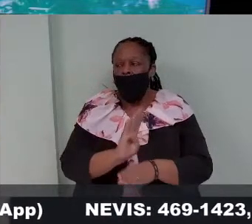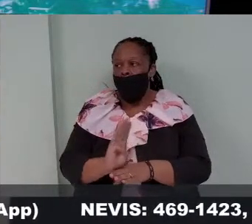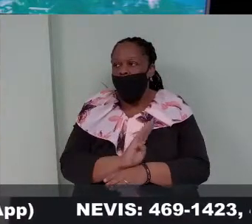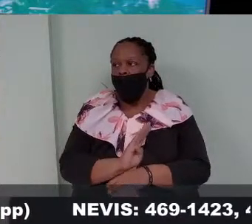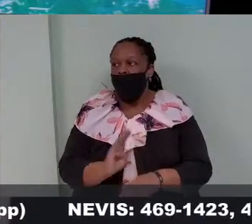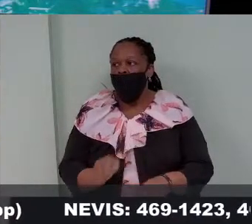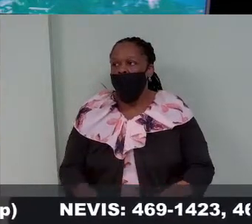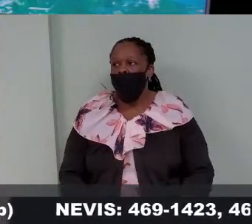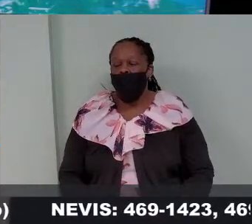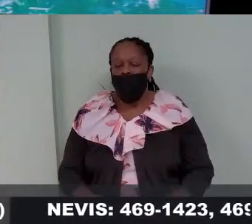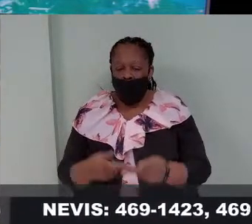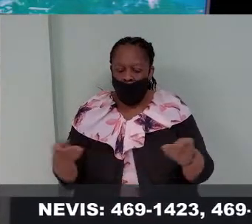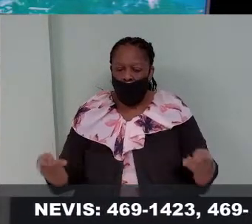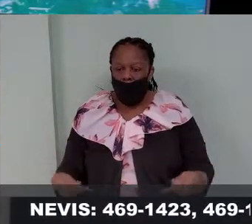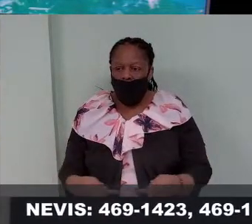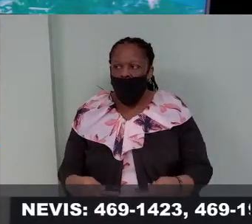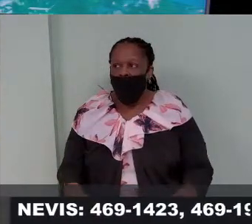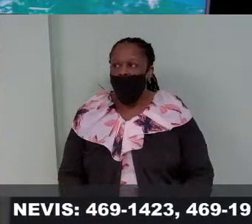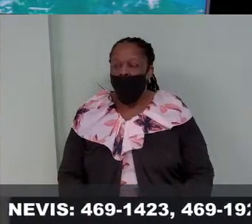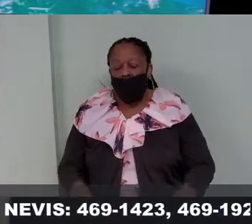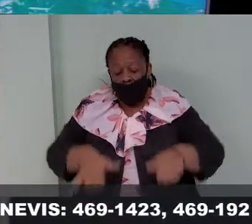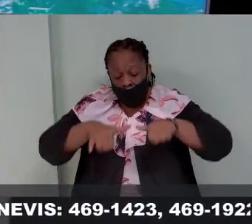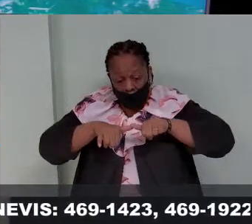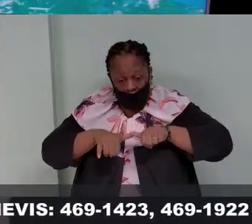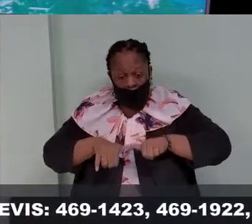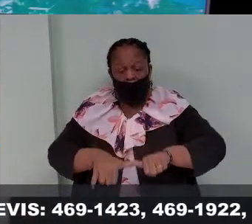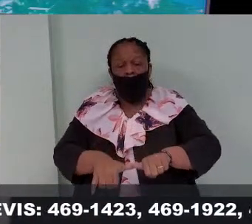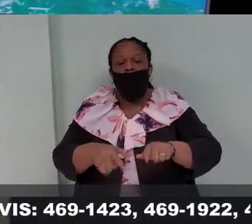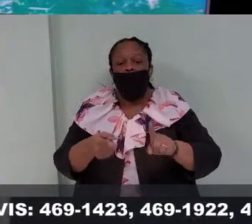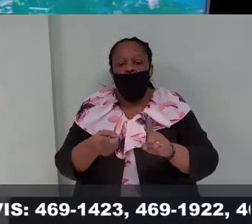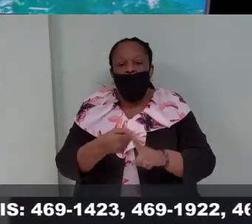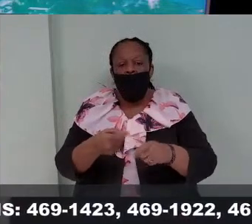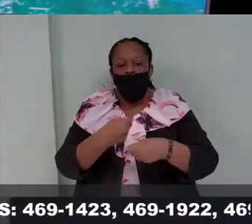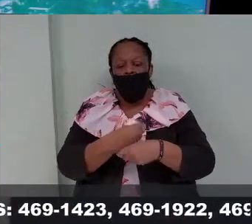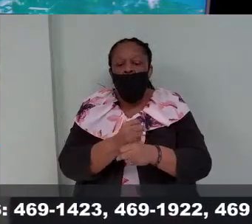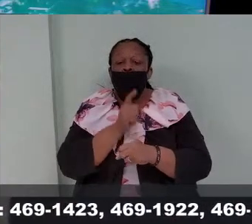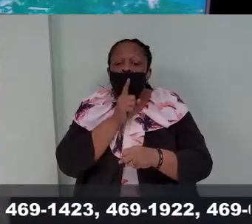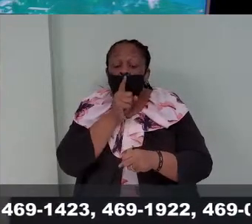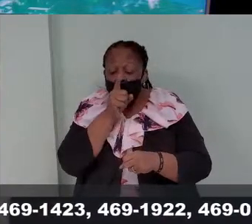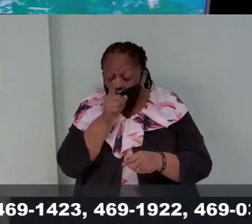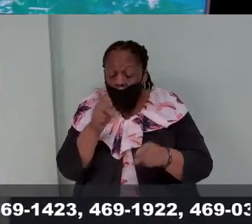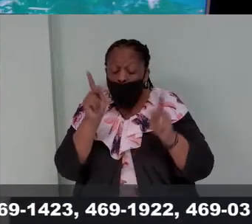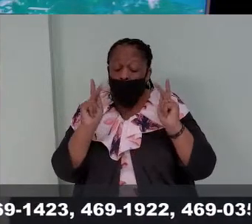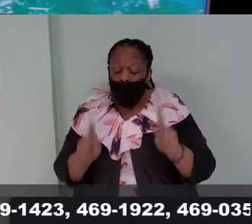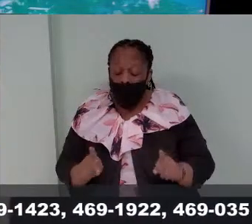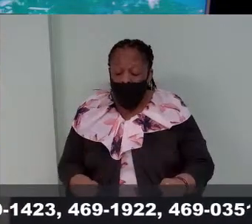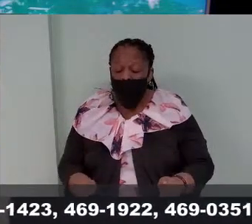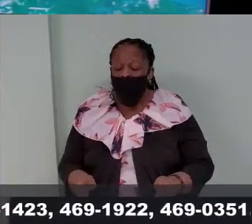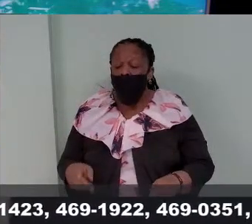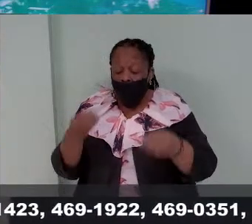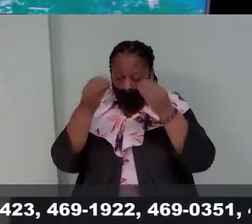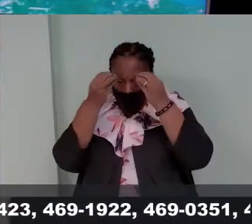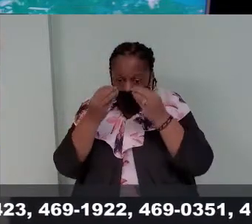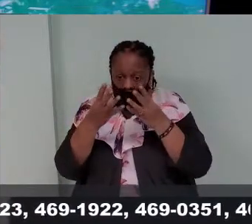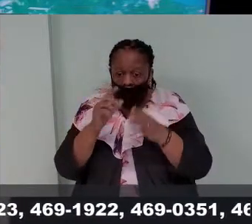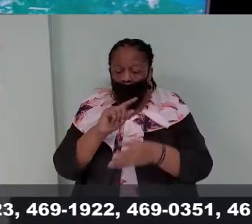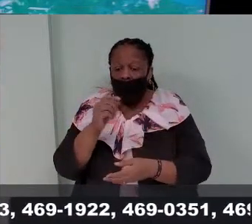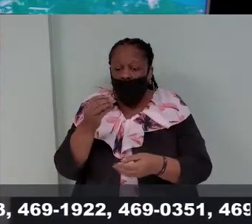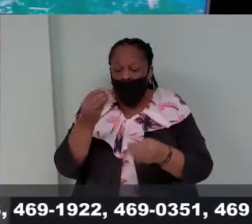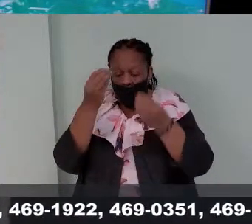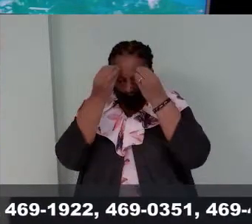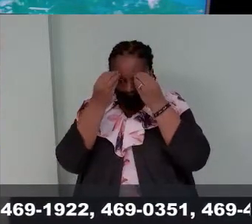want to appeal to the business places to continue the enforcement. The compliance teams are out in their numbers, they are doing